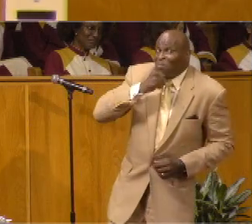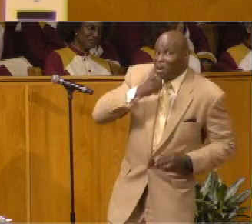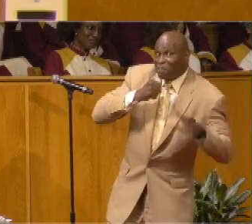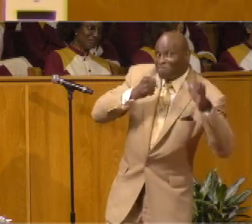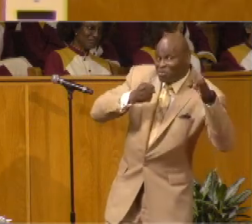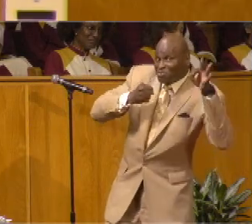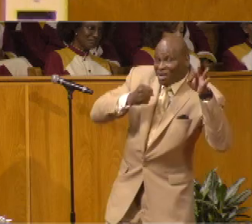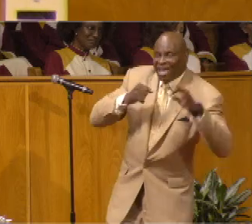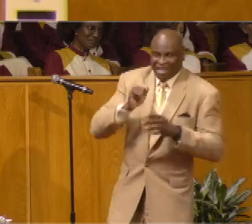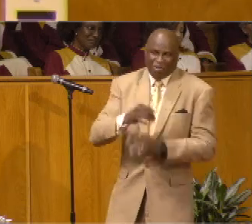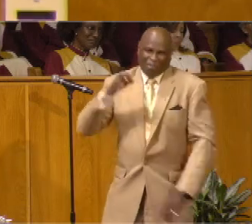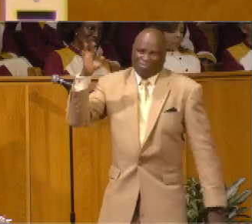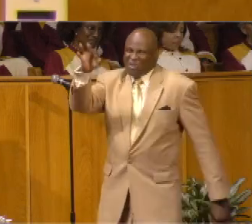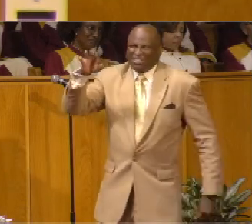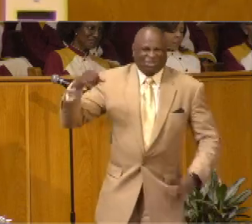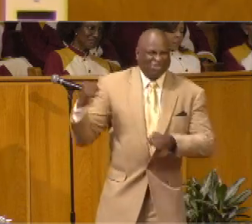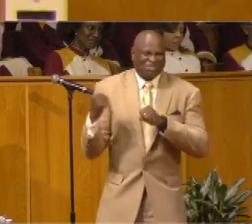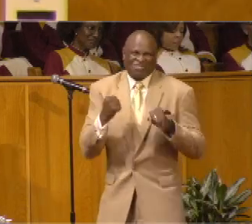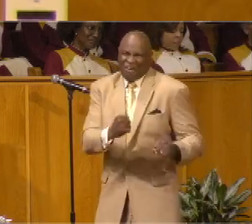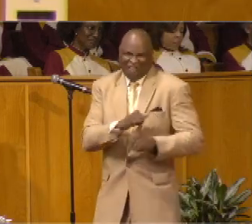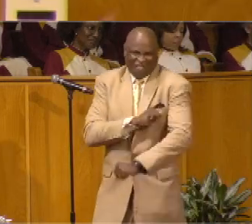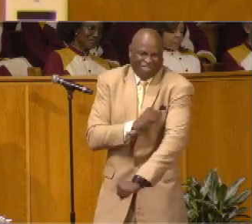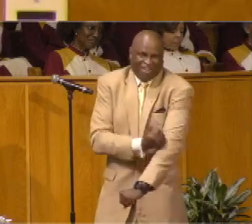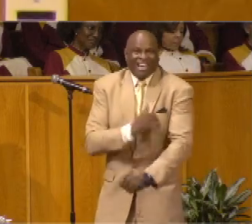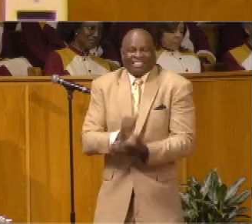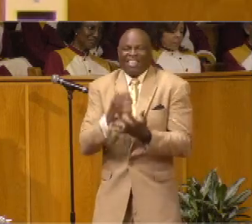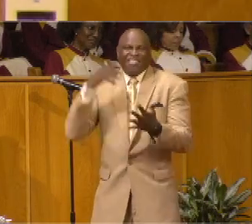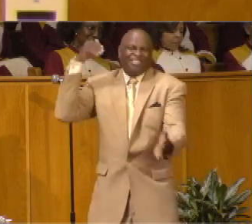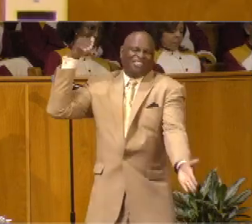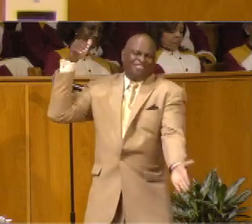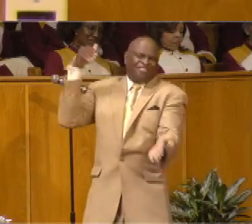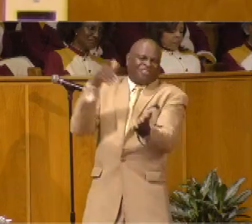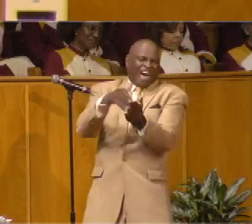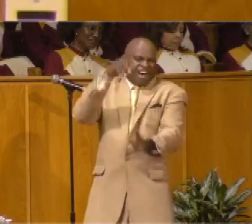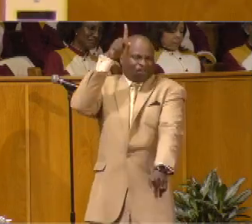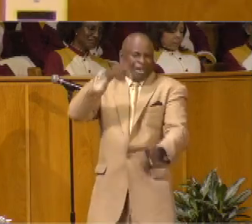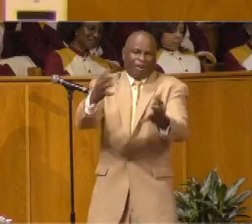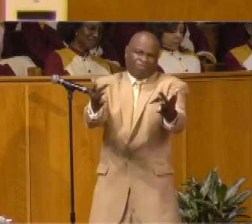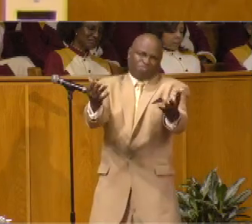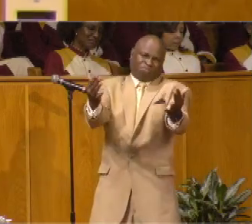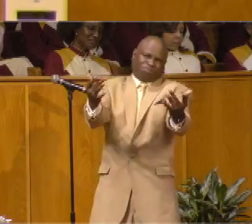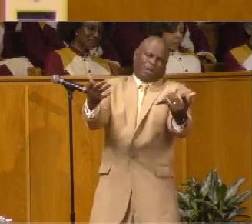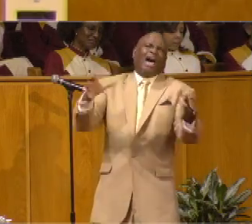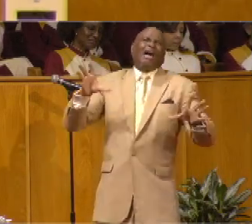would proclaim the gospel with such authority that thousands would give their life.